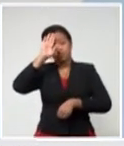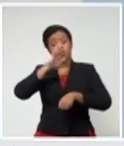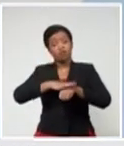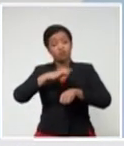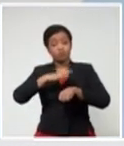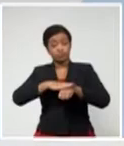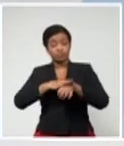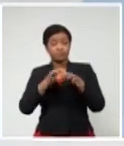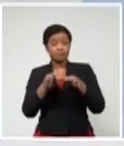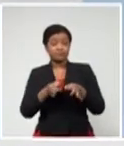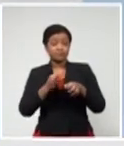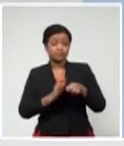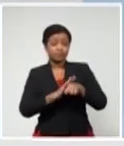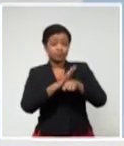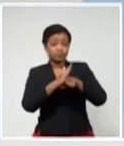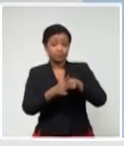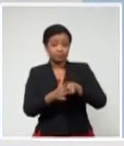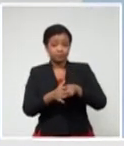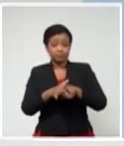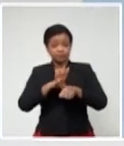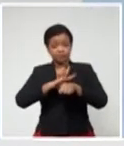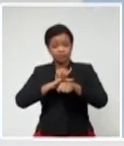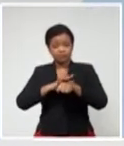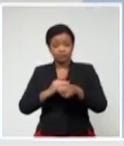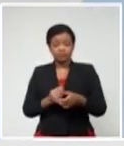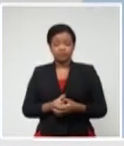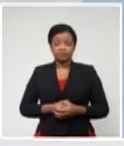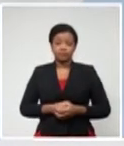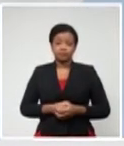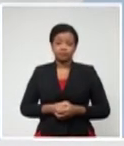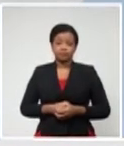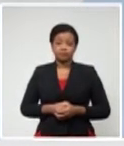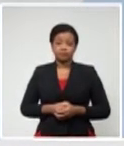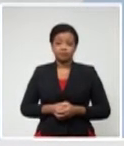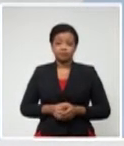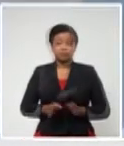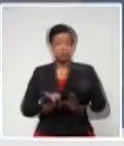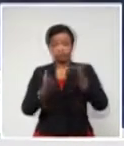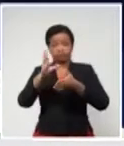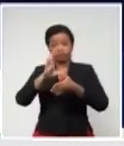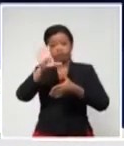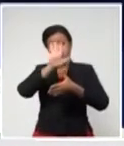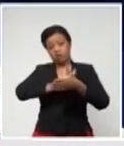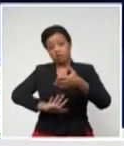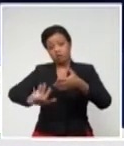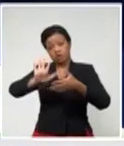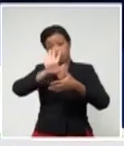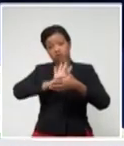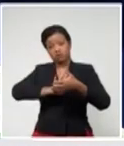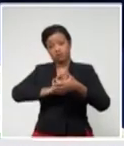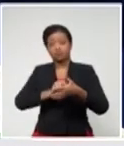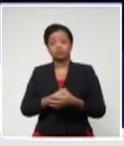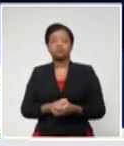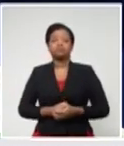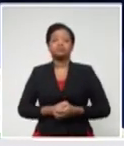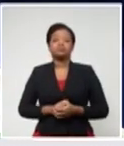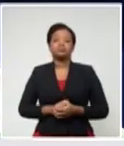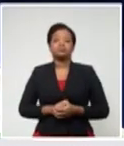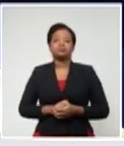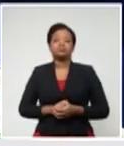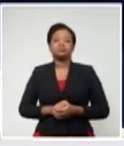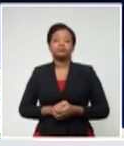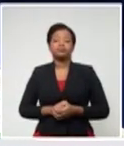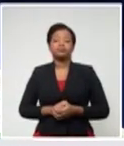to report, though, in the last 14 days. Cuba therefore has a mortality rate of